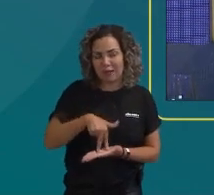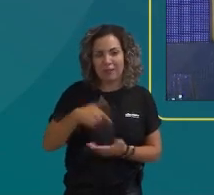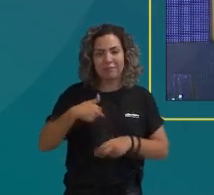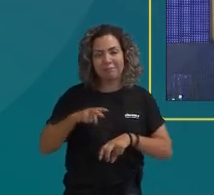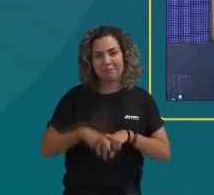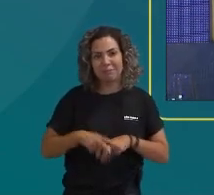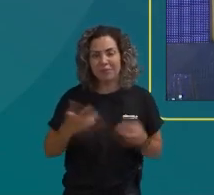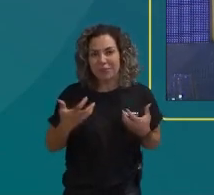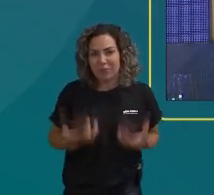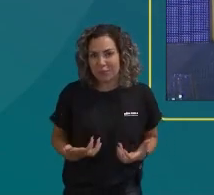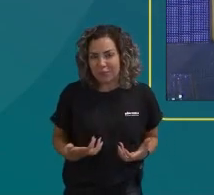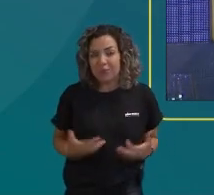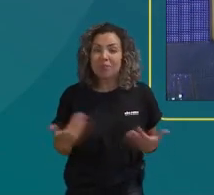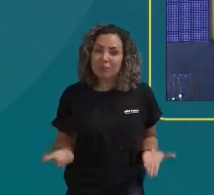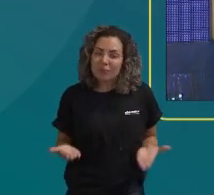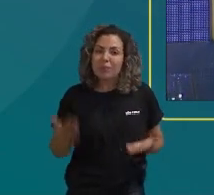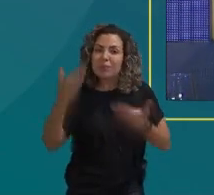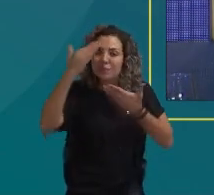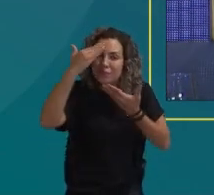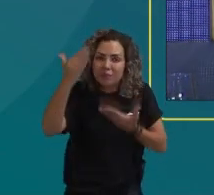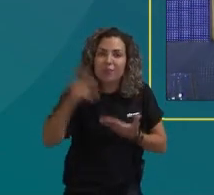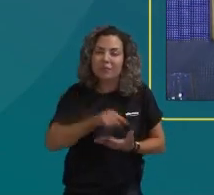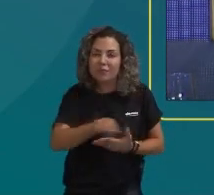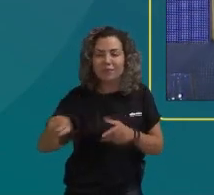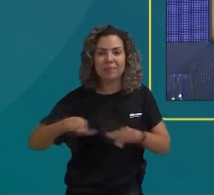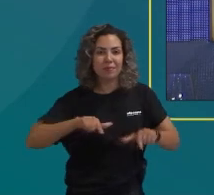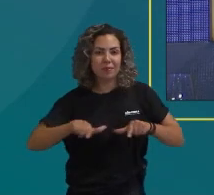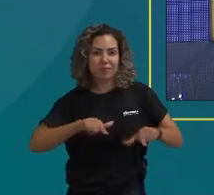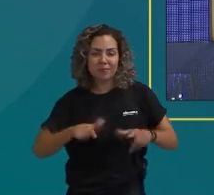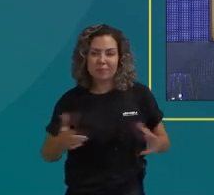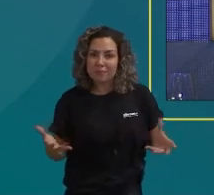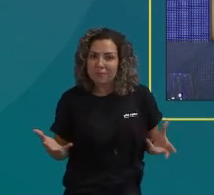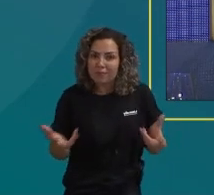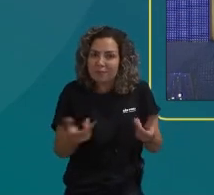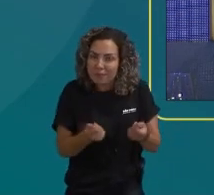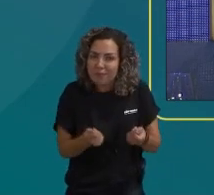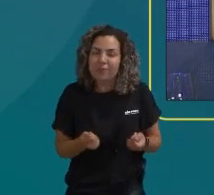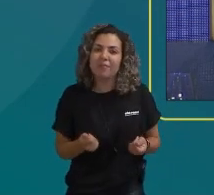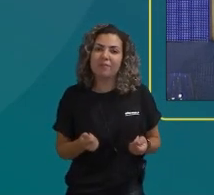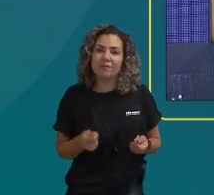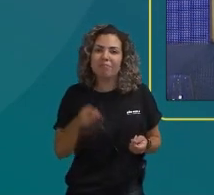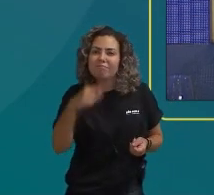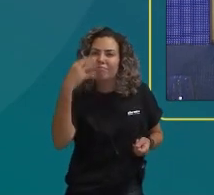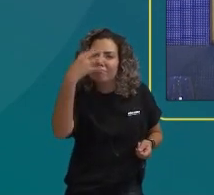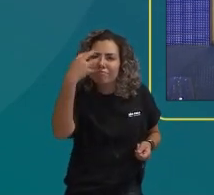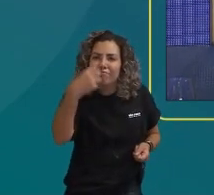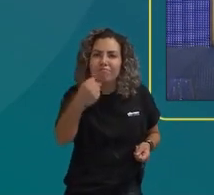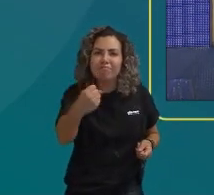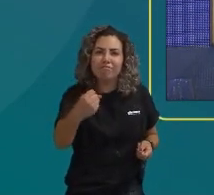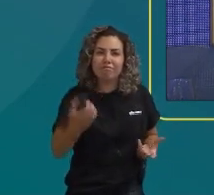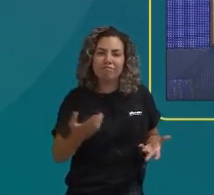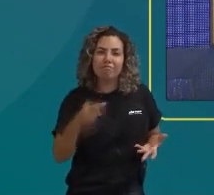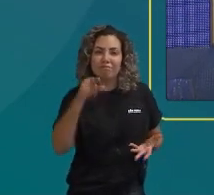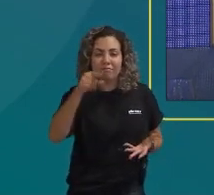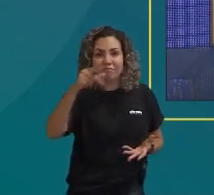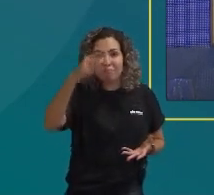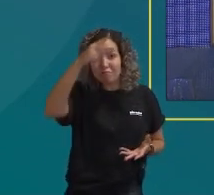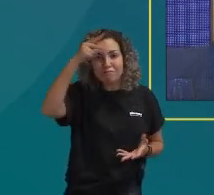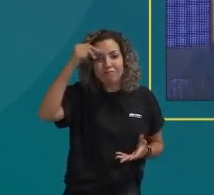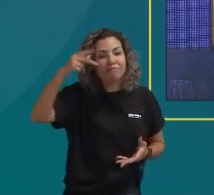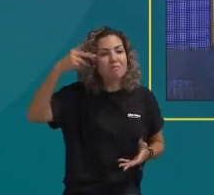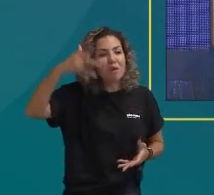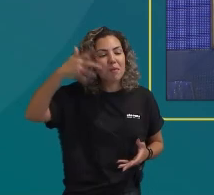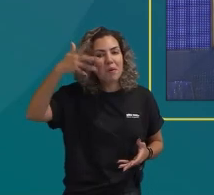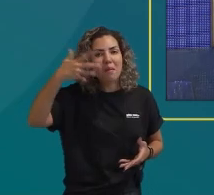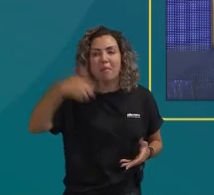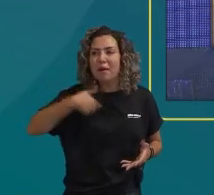much. And also for the wonderful work that you're doing. And what passion this mayor is speaking with. This gives me such hope and